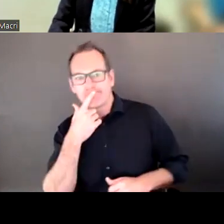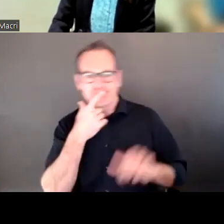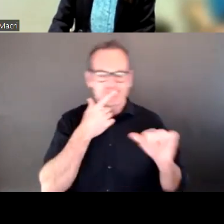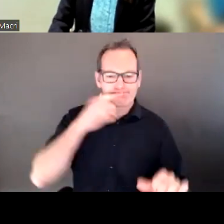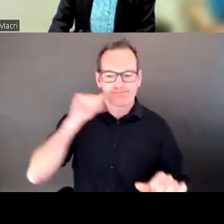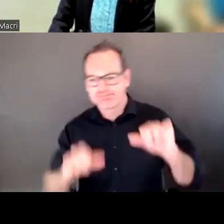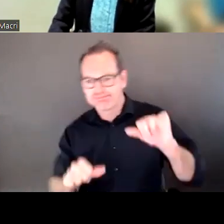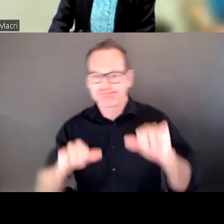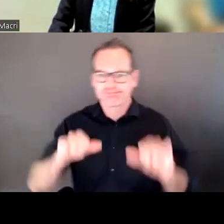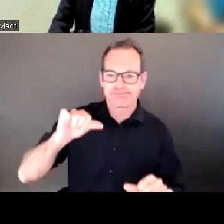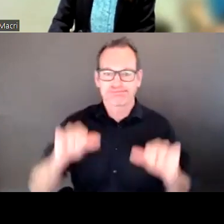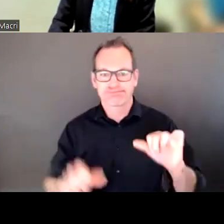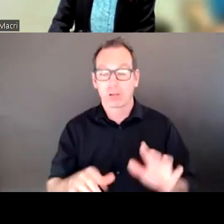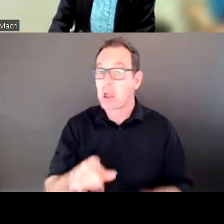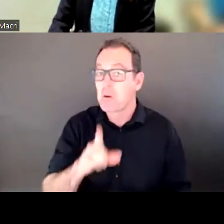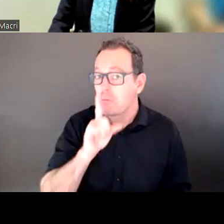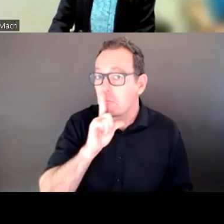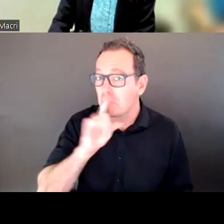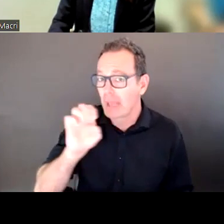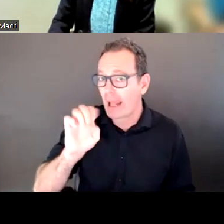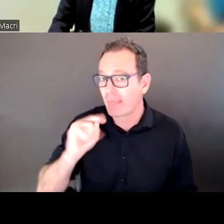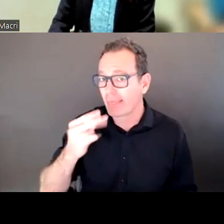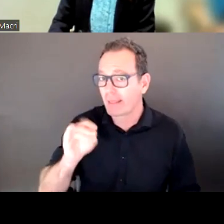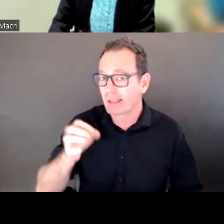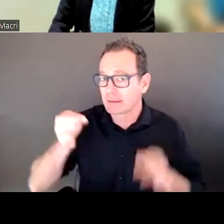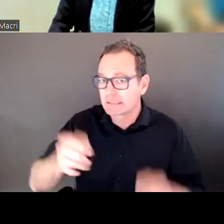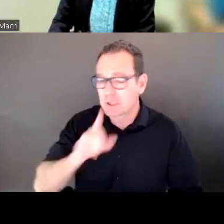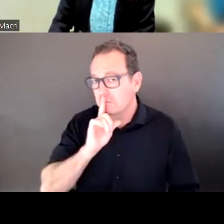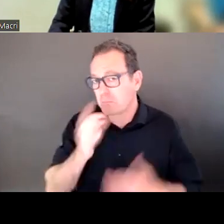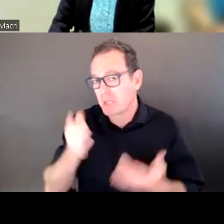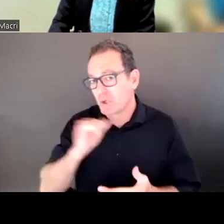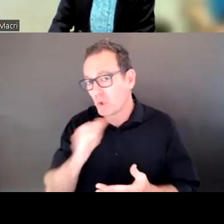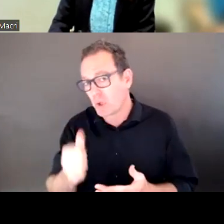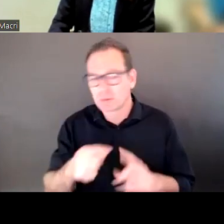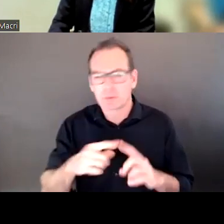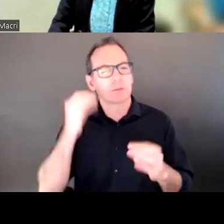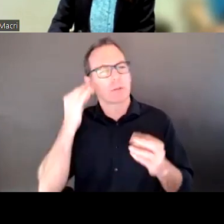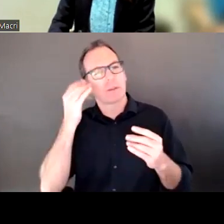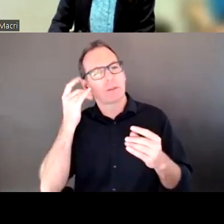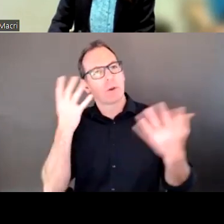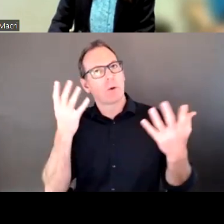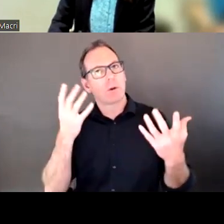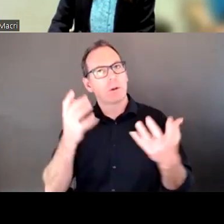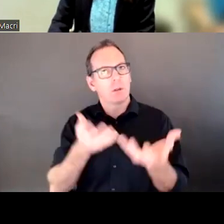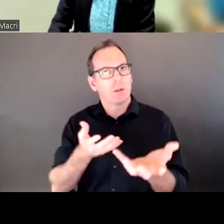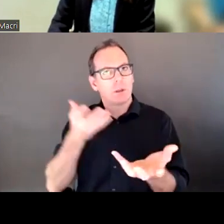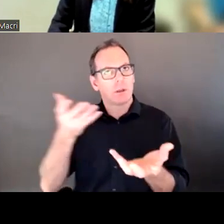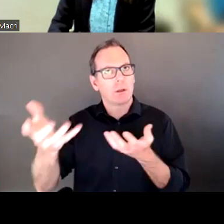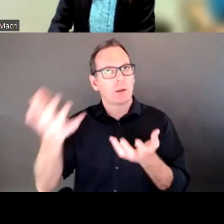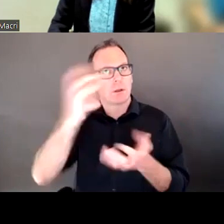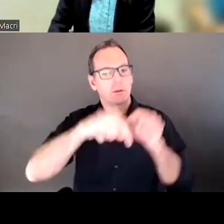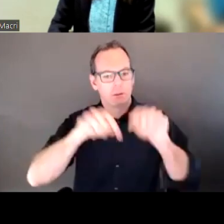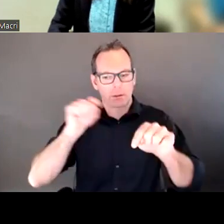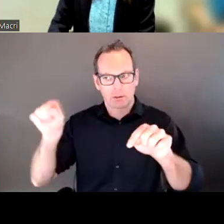it's a good opportunity to stop and think and unpack a little further. What is this and what are we dealing with? Where there's